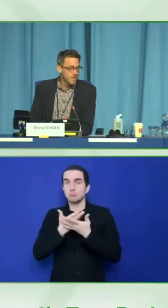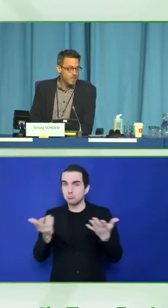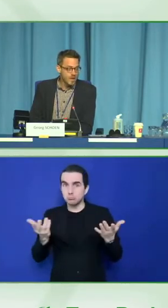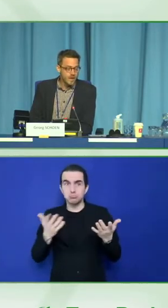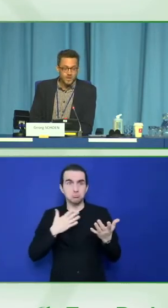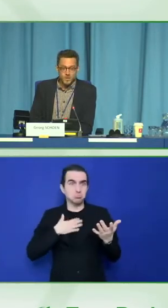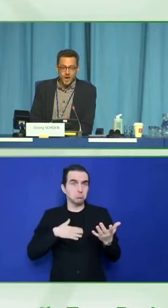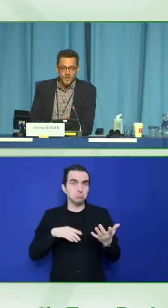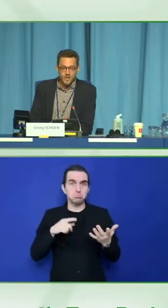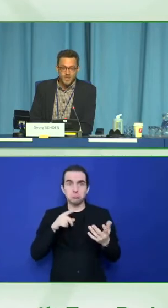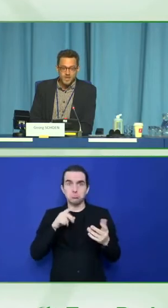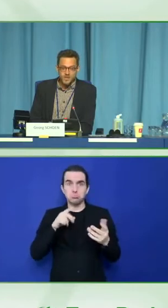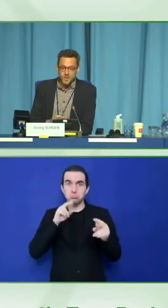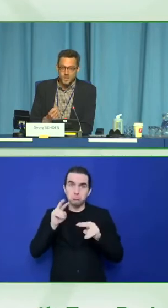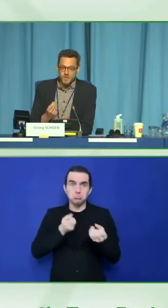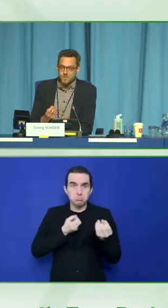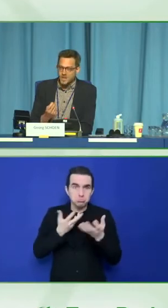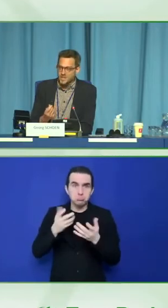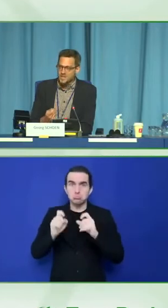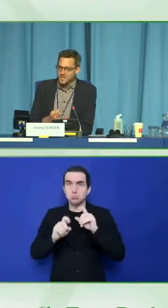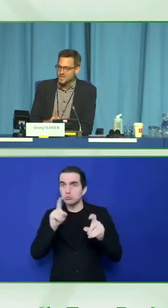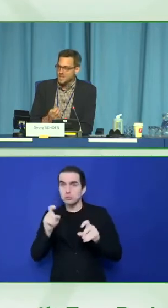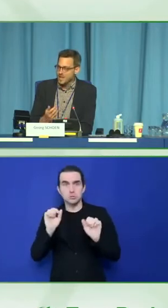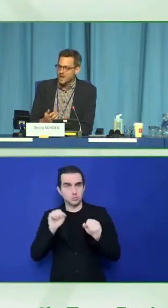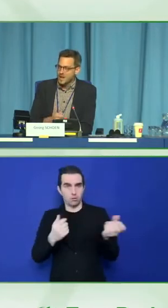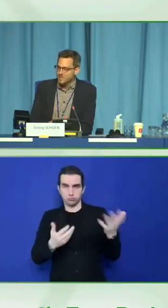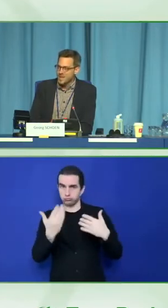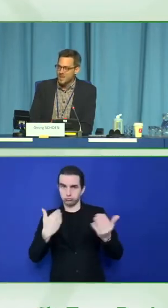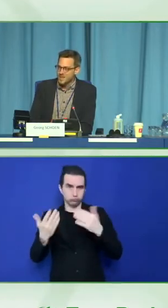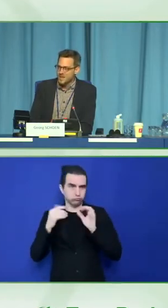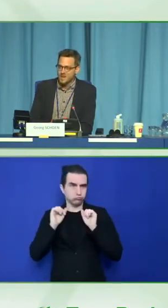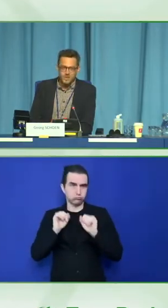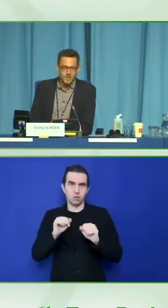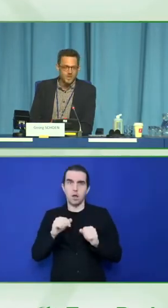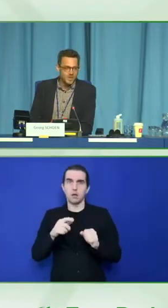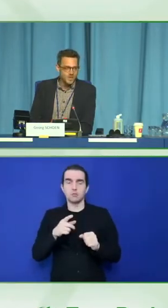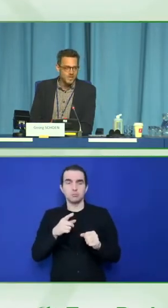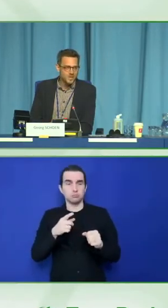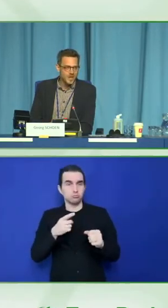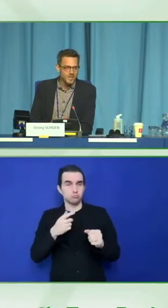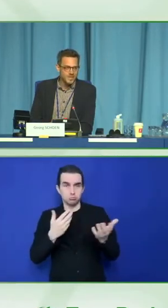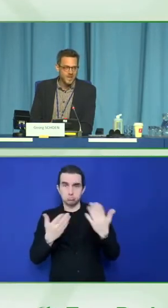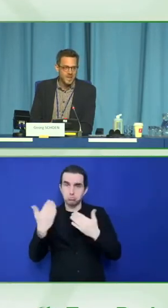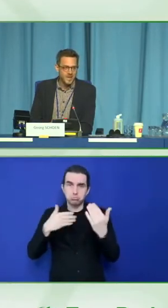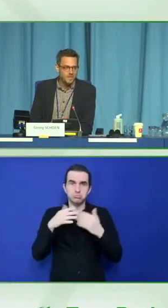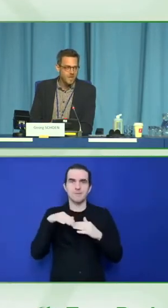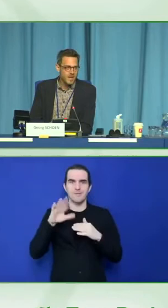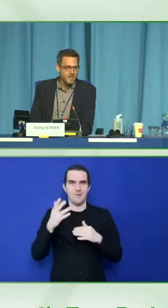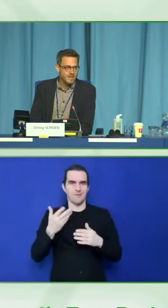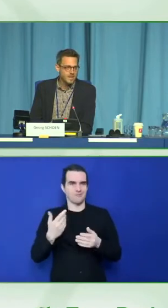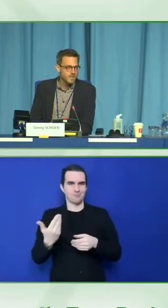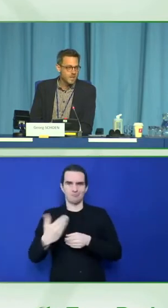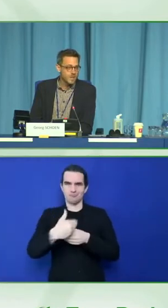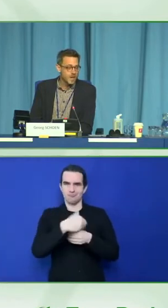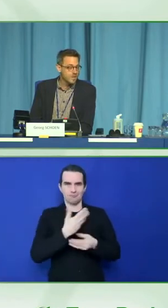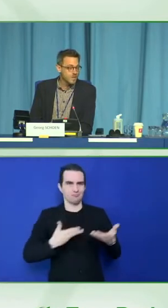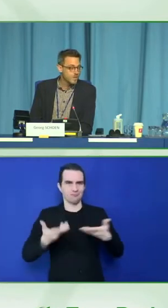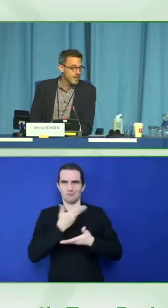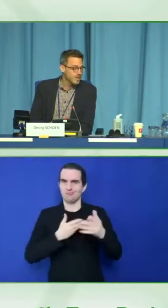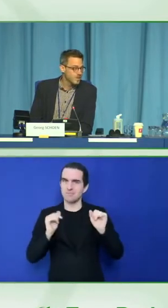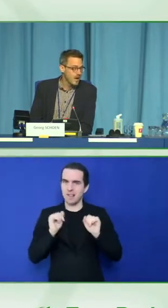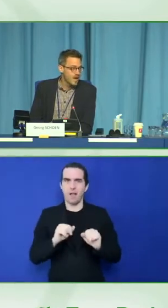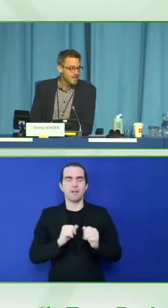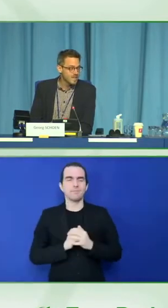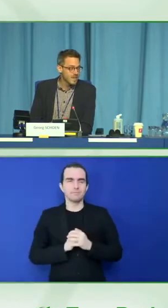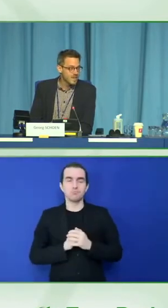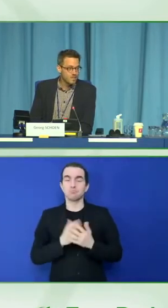turn to the audience. So please start up getting your questions right and whatever you